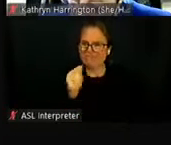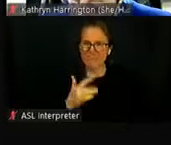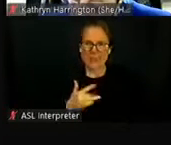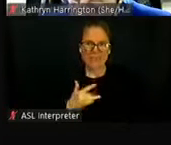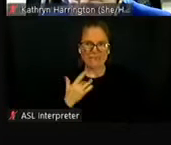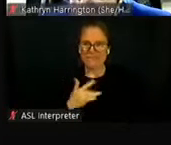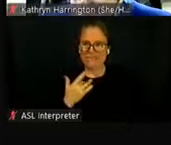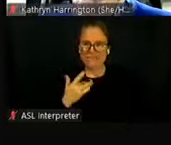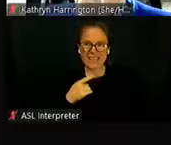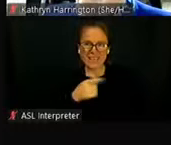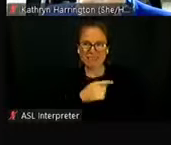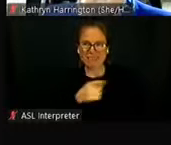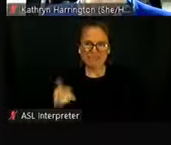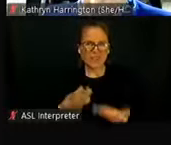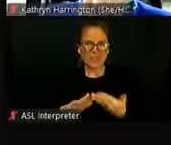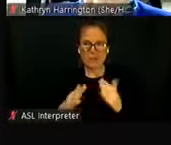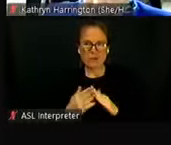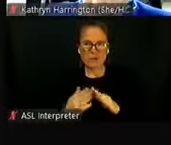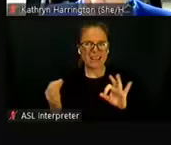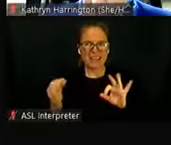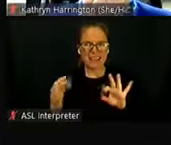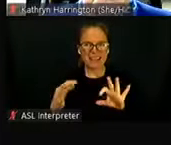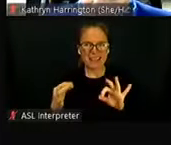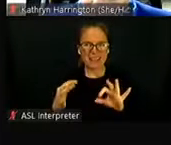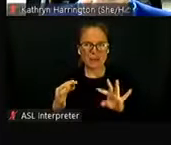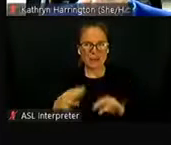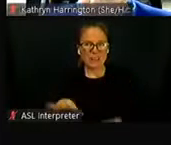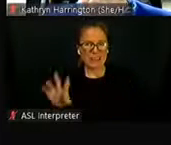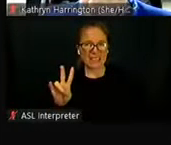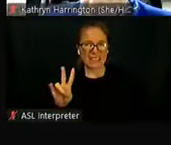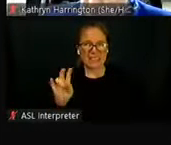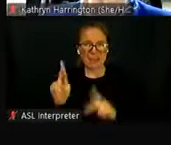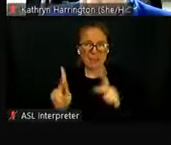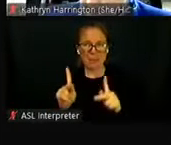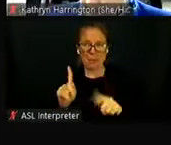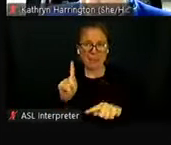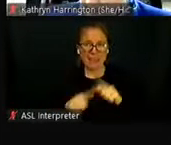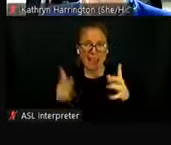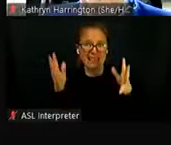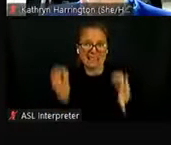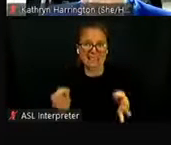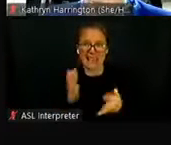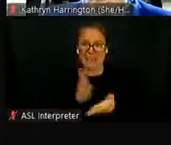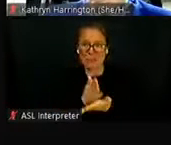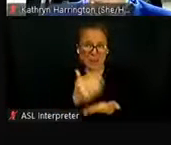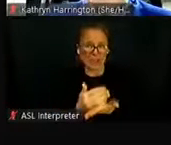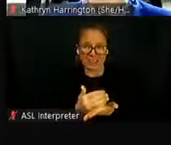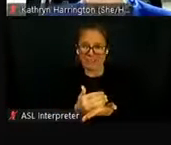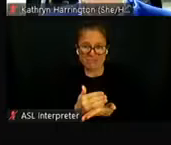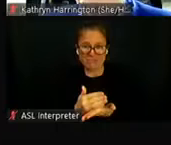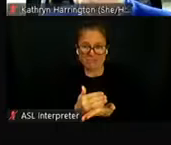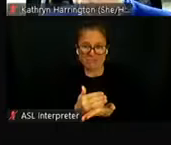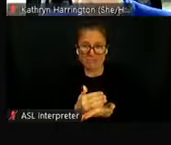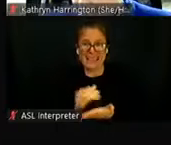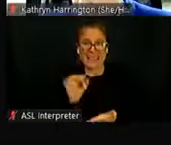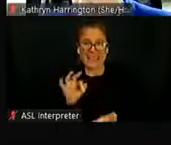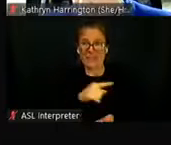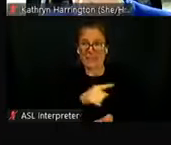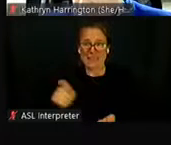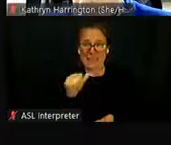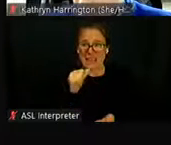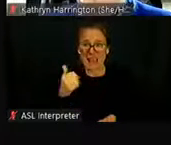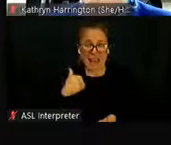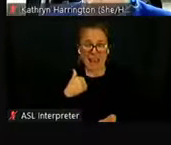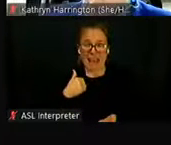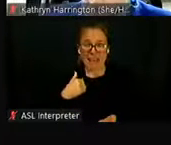the community input, like 7 people do not decide a county budget or do not, if they do not have lived